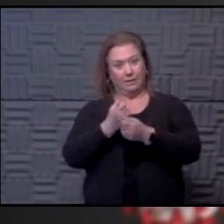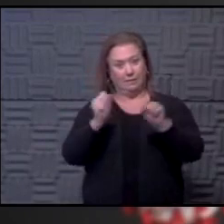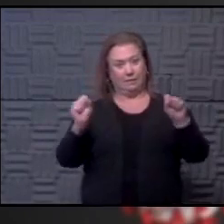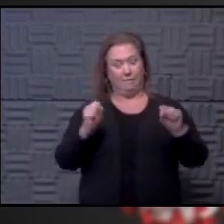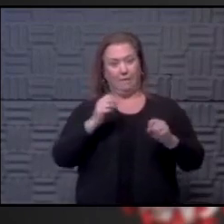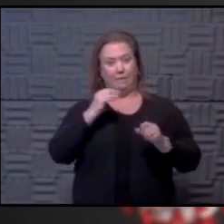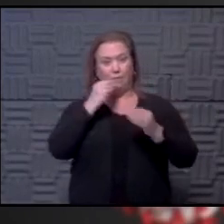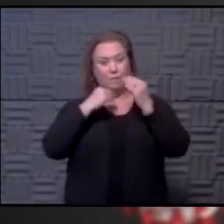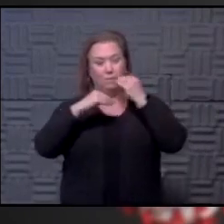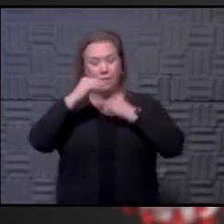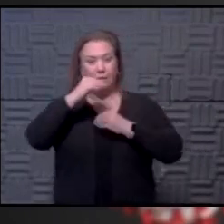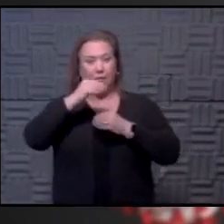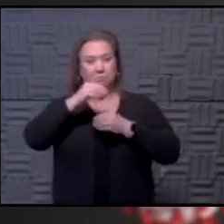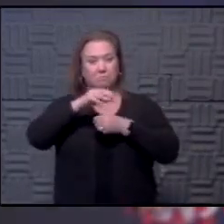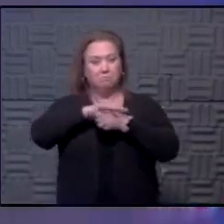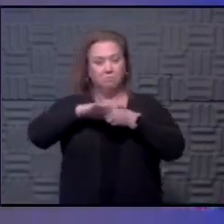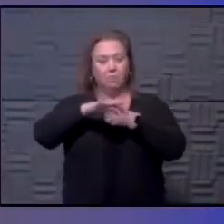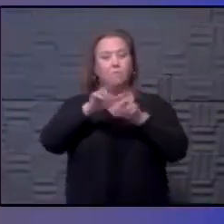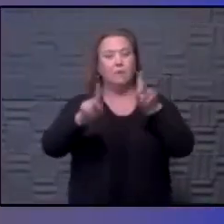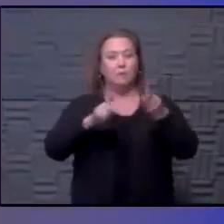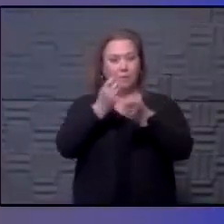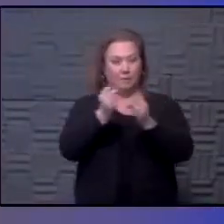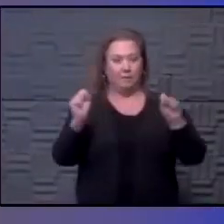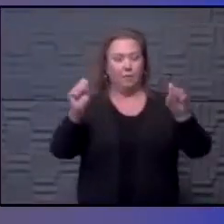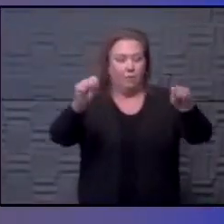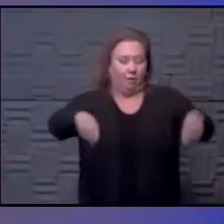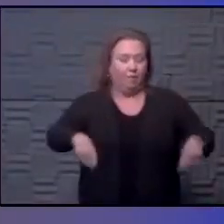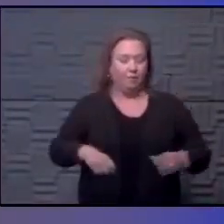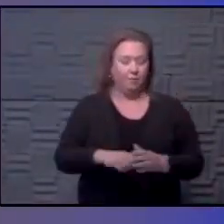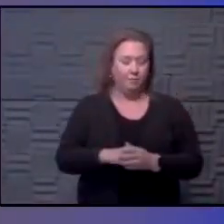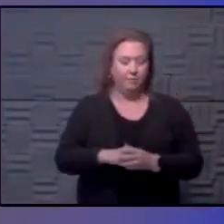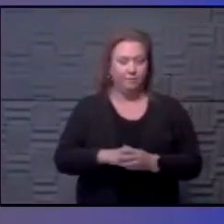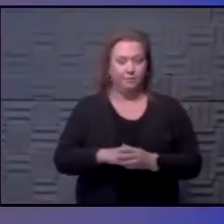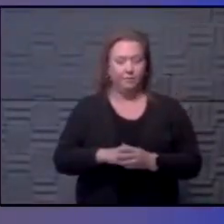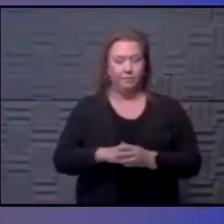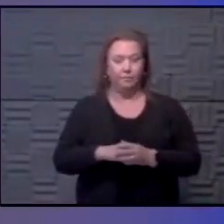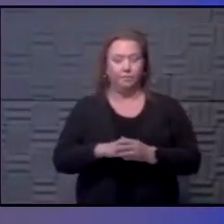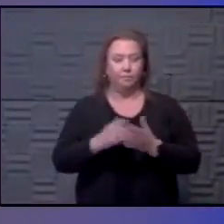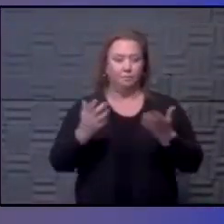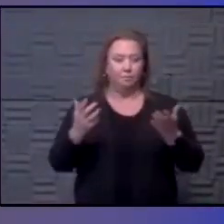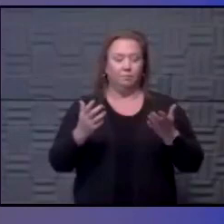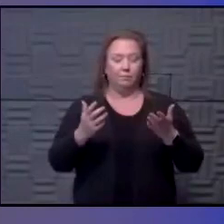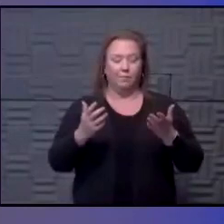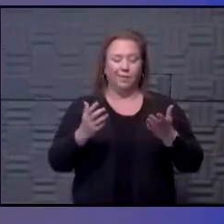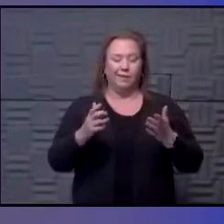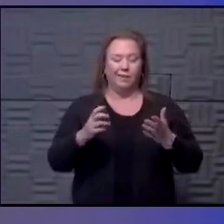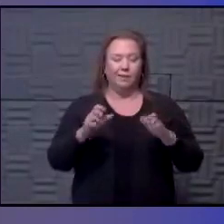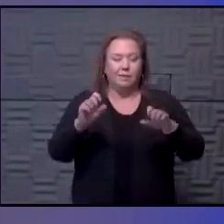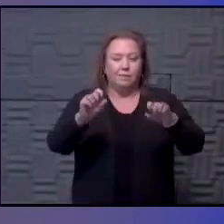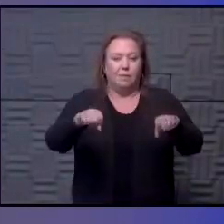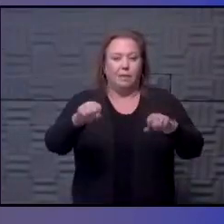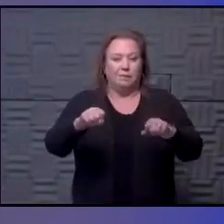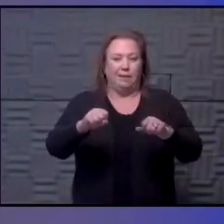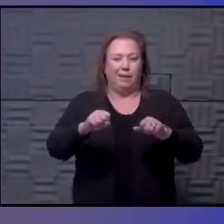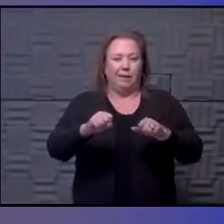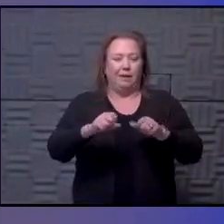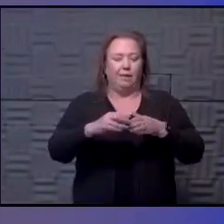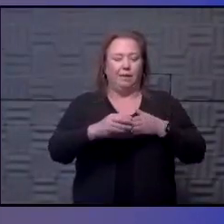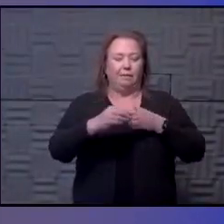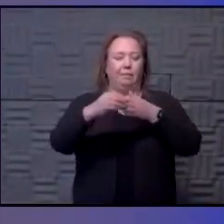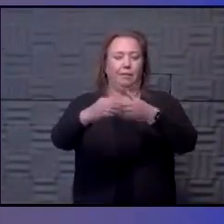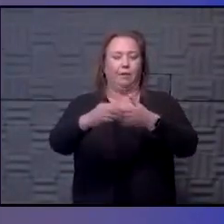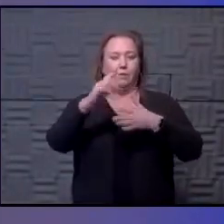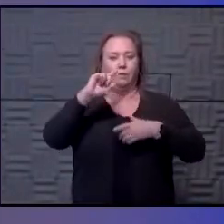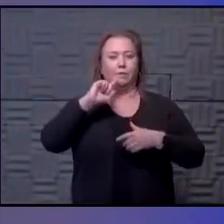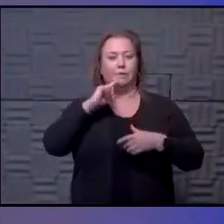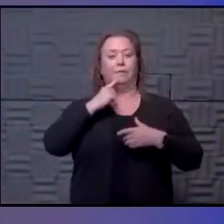eat around people? You can do it safely, and the likelihood of leading to a severe illness related to COVID, especially if you've been